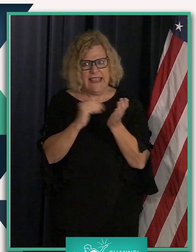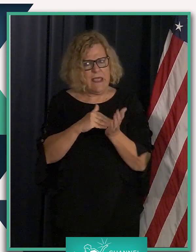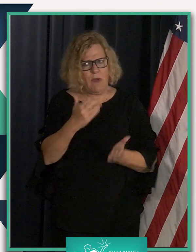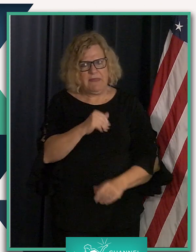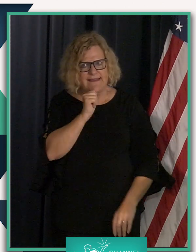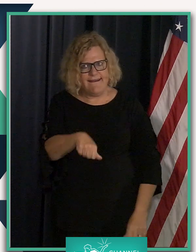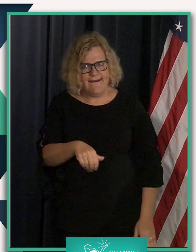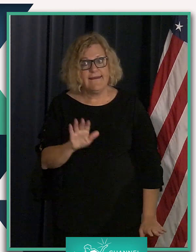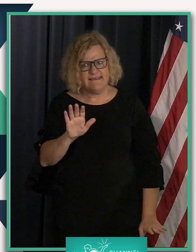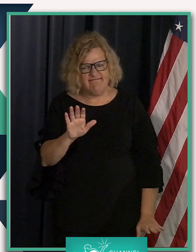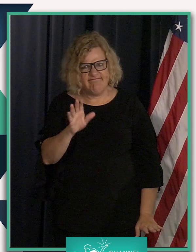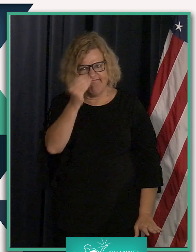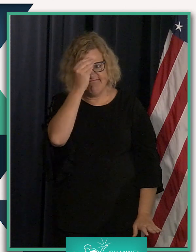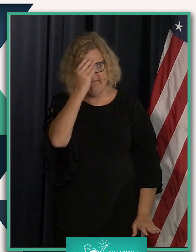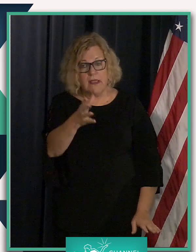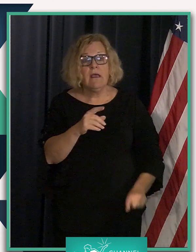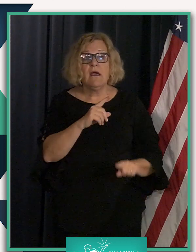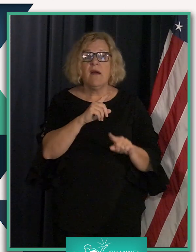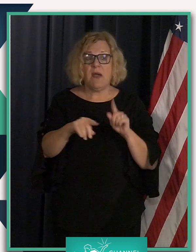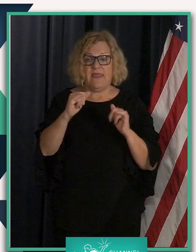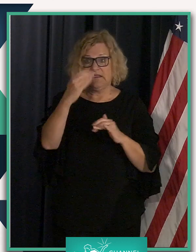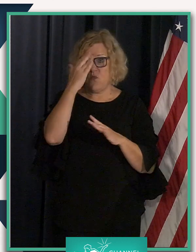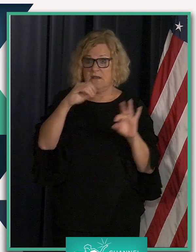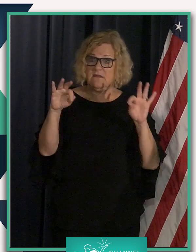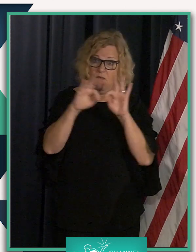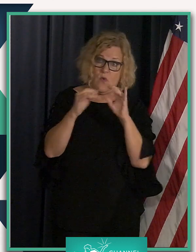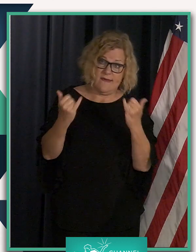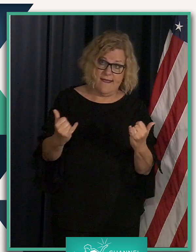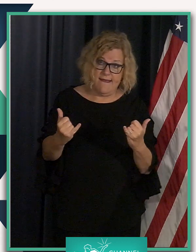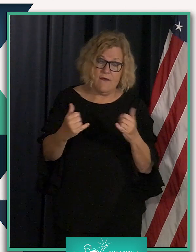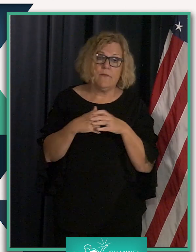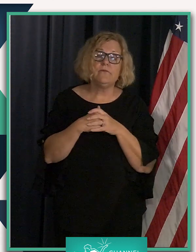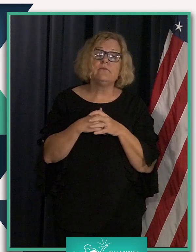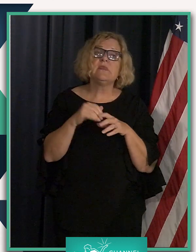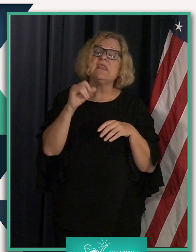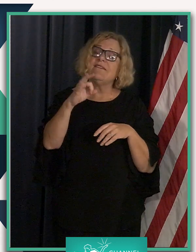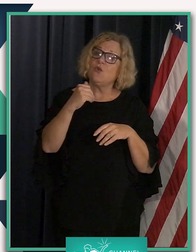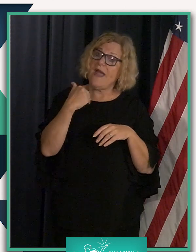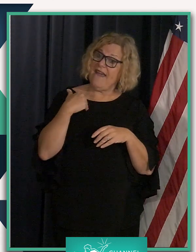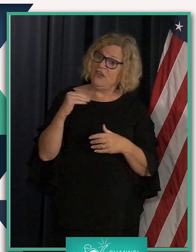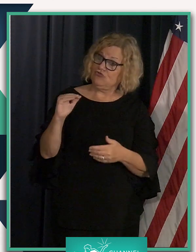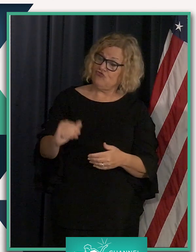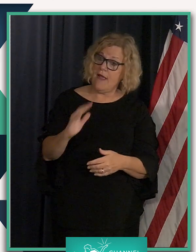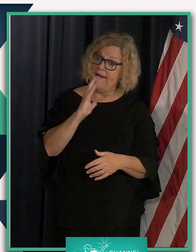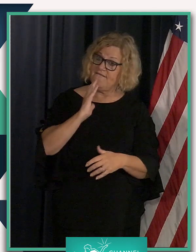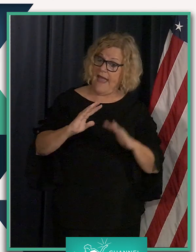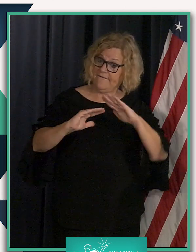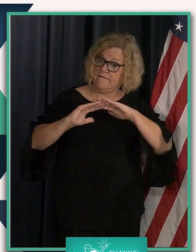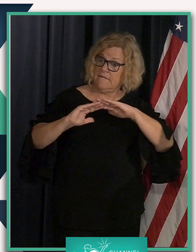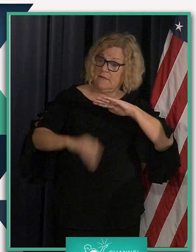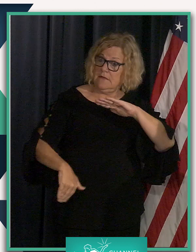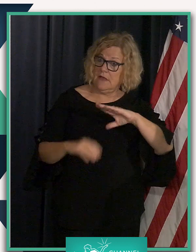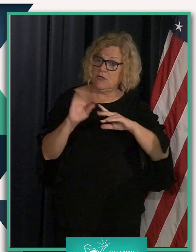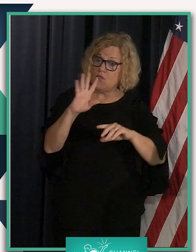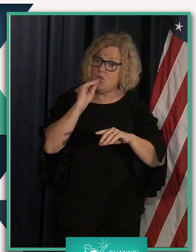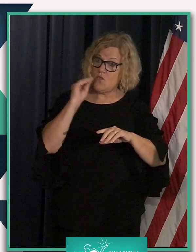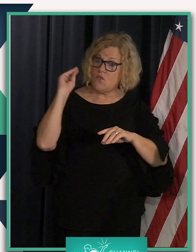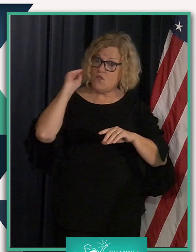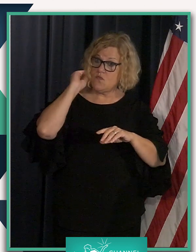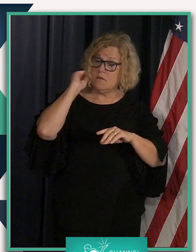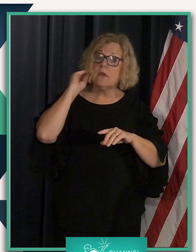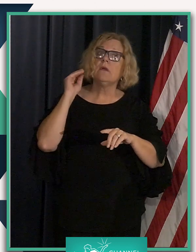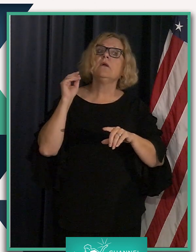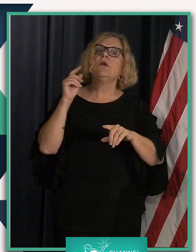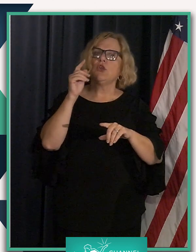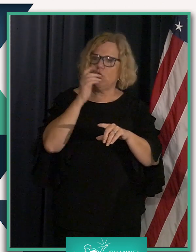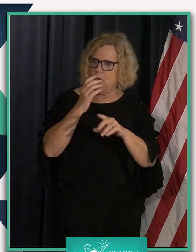this again. But it's why it's so important to get it now. If you have a child 5 years or under in your household, you